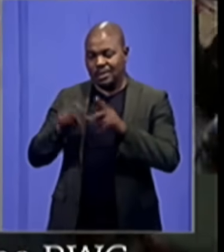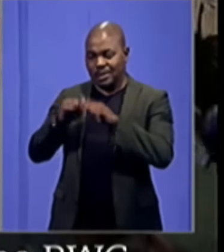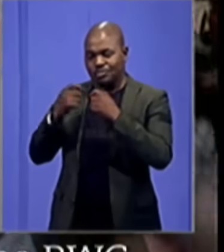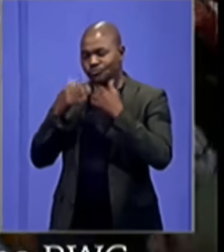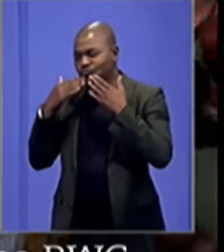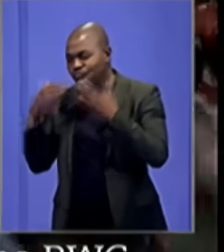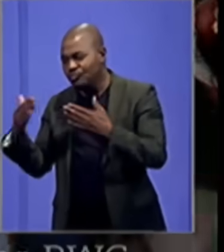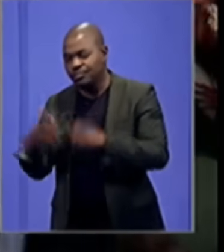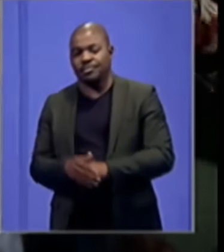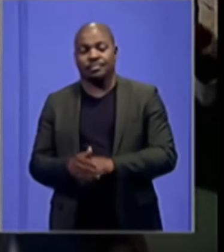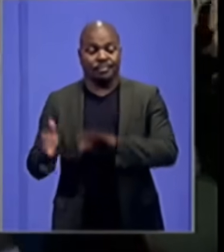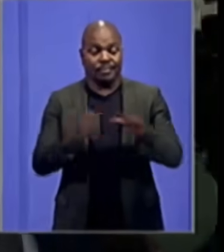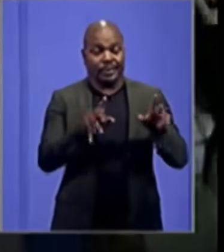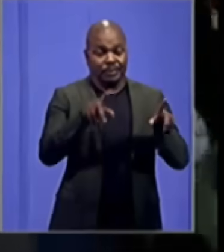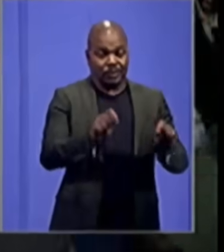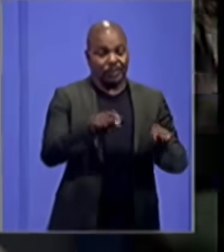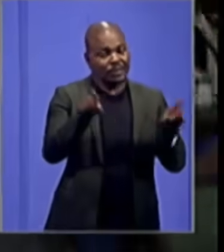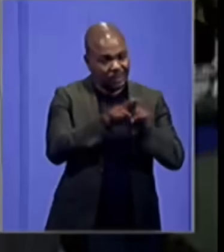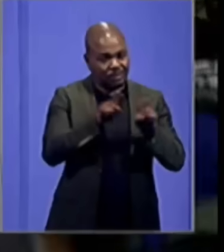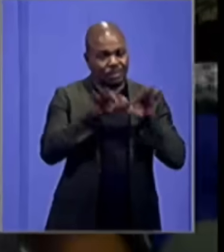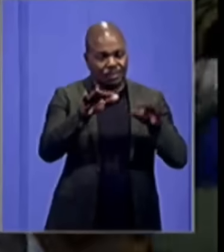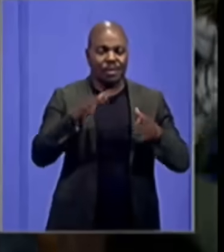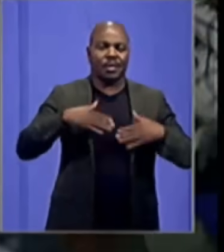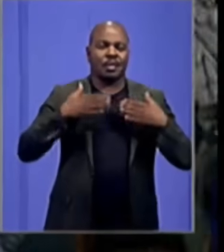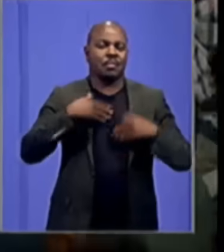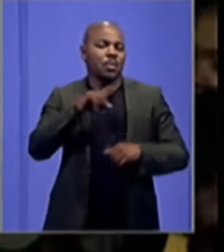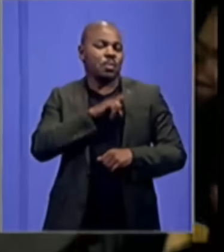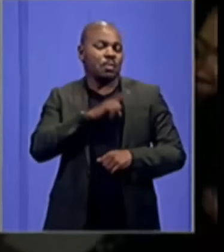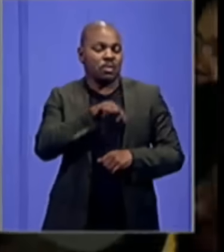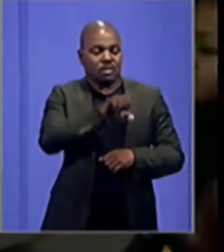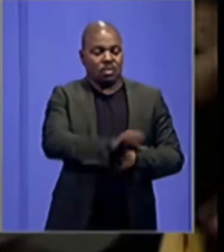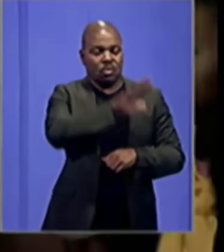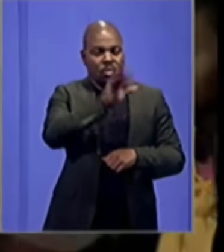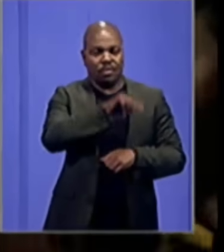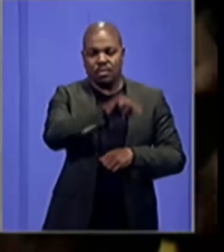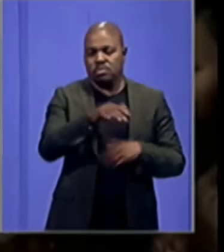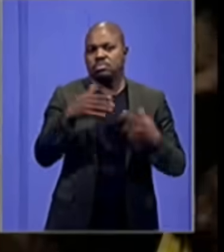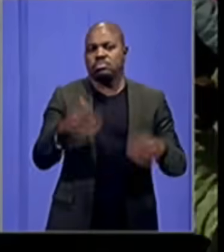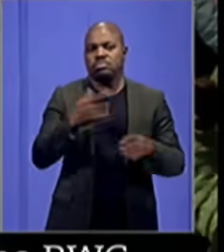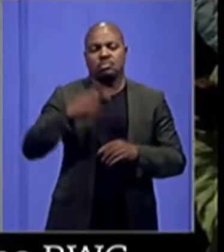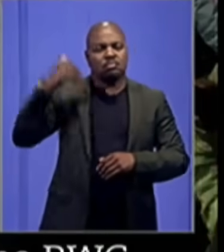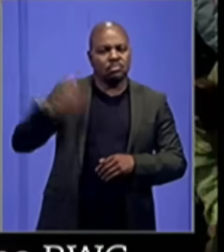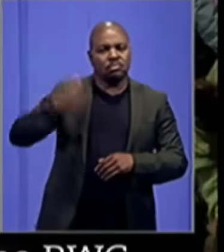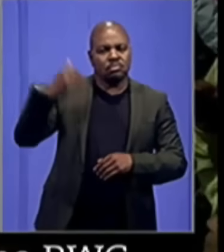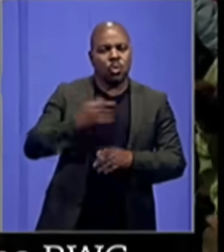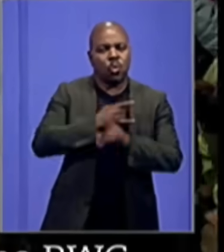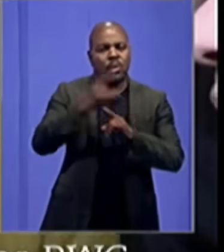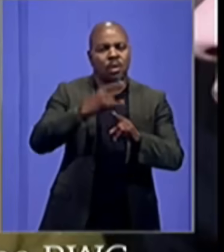ha ile ka Cape Town ba tsietse ho diboke ba thabiswa ke hore Afrika Borwa e entse nalane ya ho hapa mohope wa lefatshe ka tatelano.